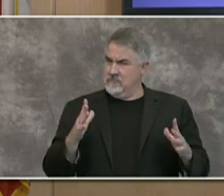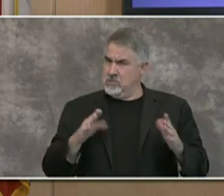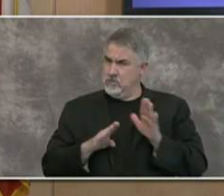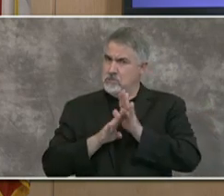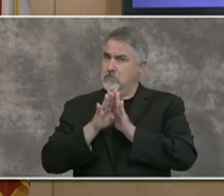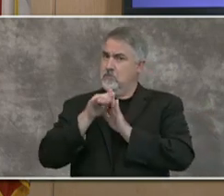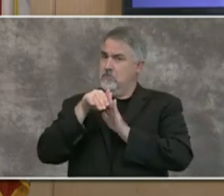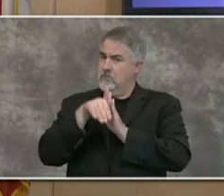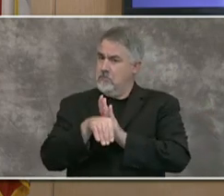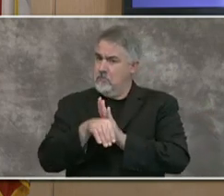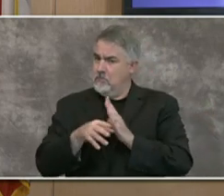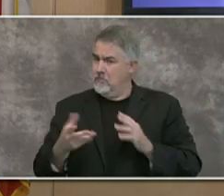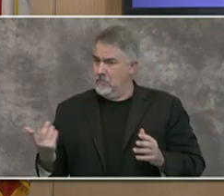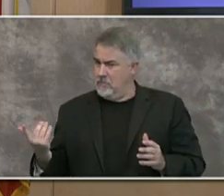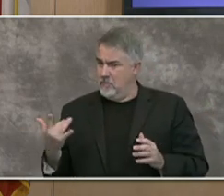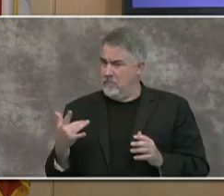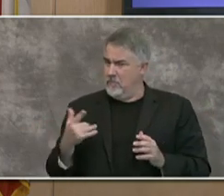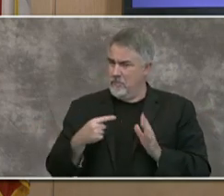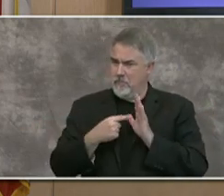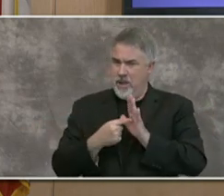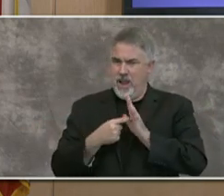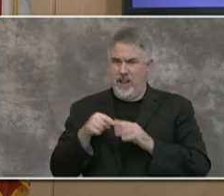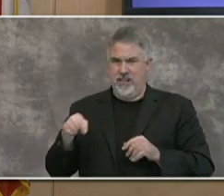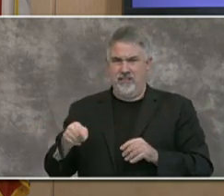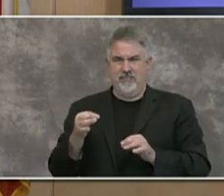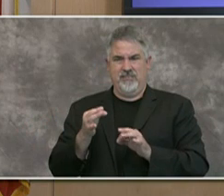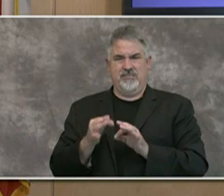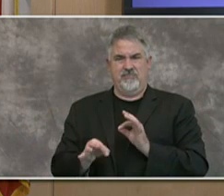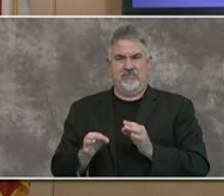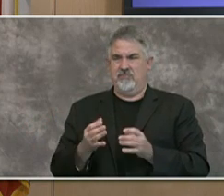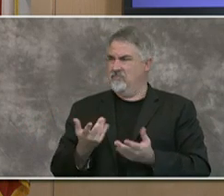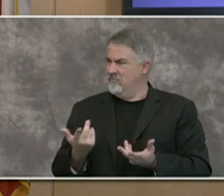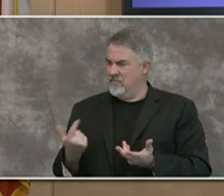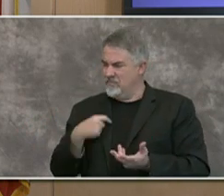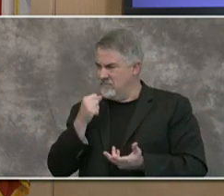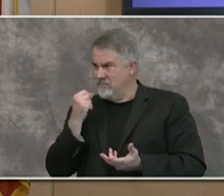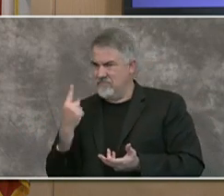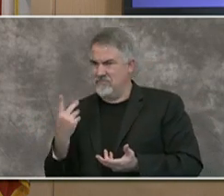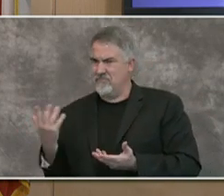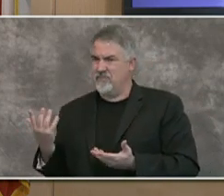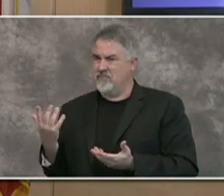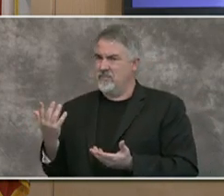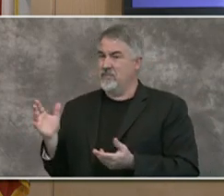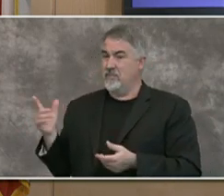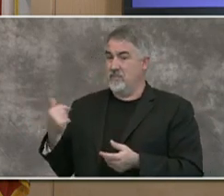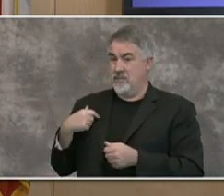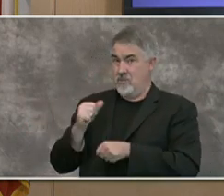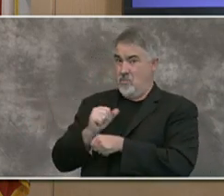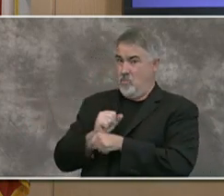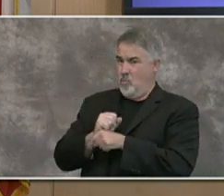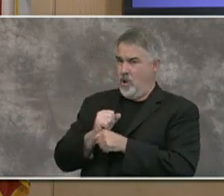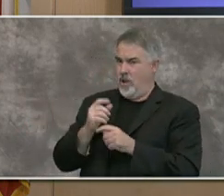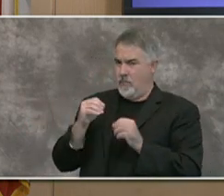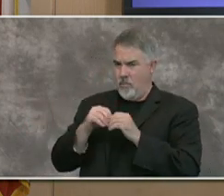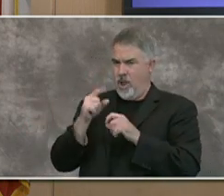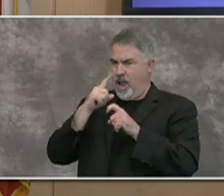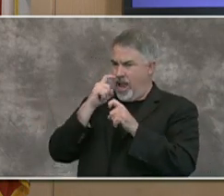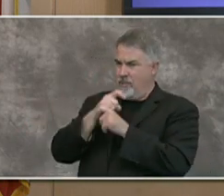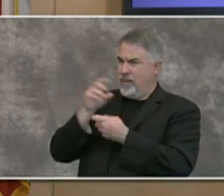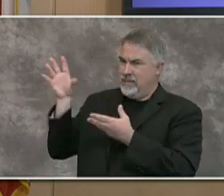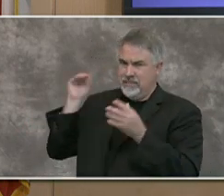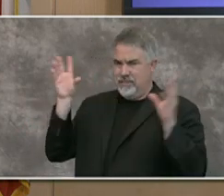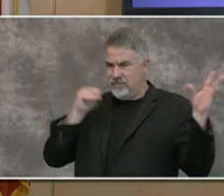that modeling was very simplified, and you know, you've told us that you're working on more complex modeling.